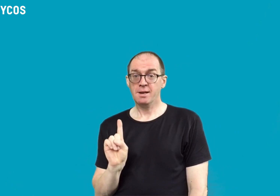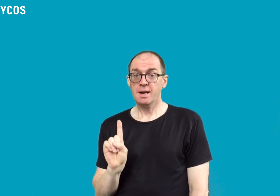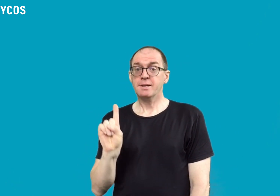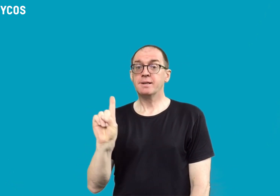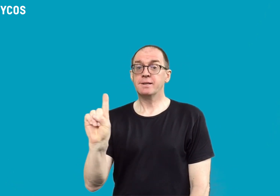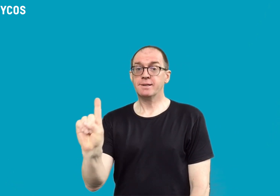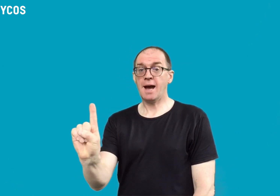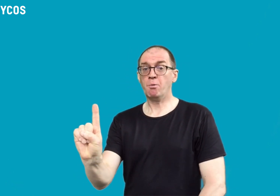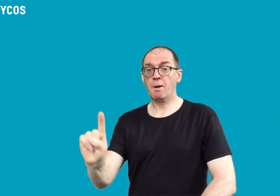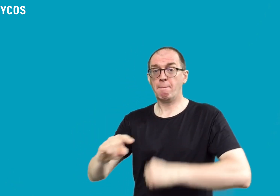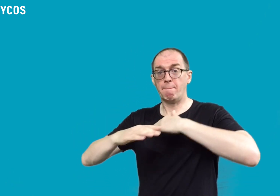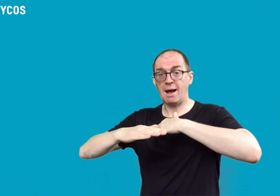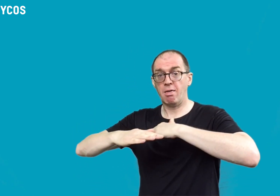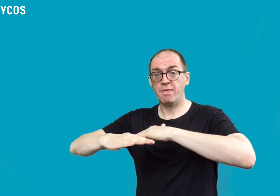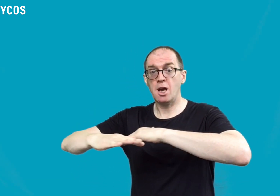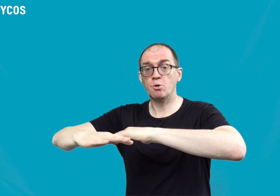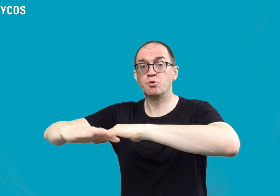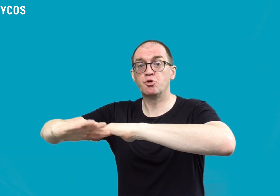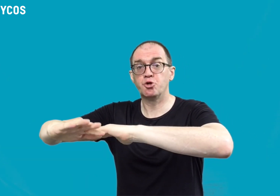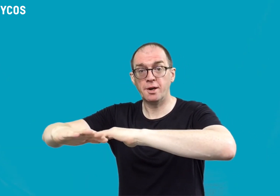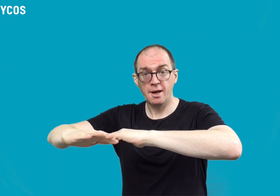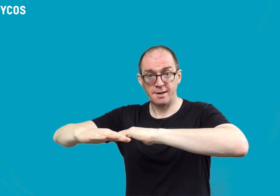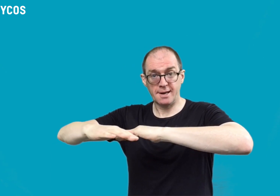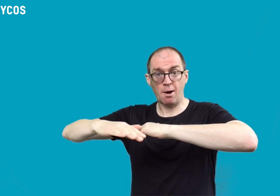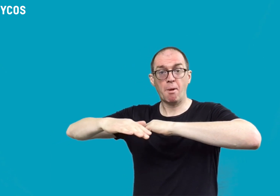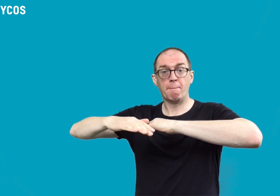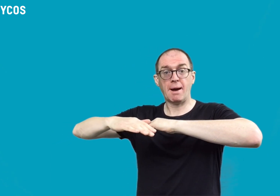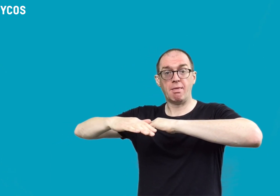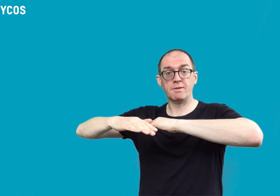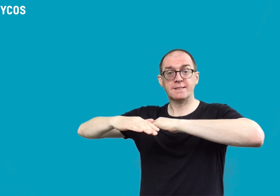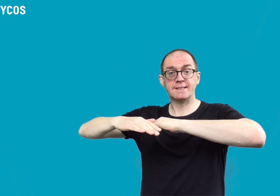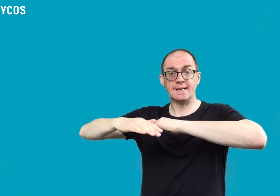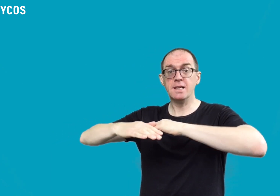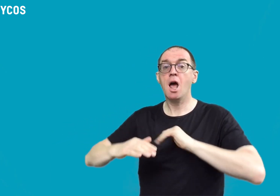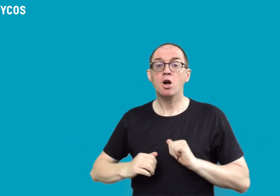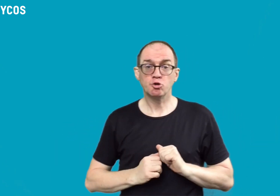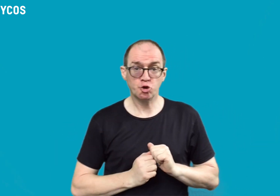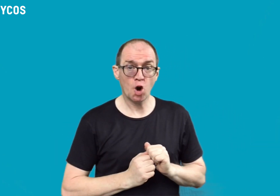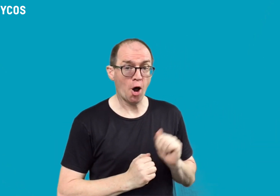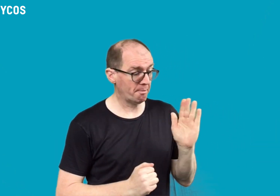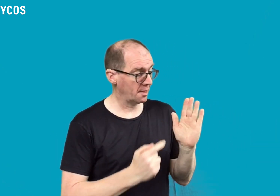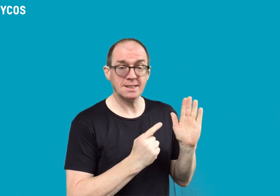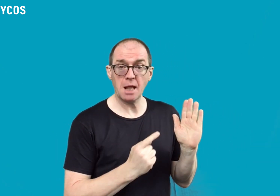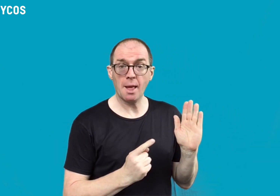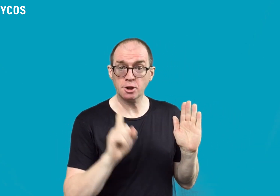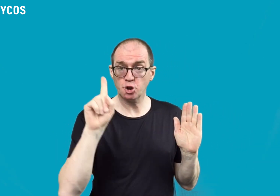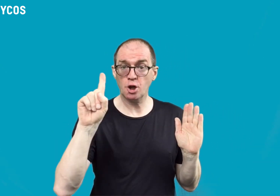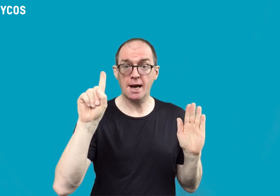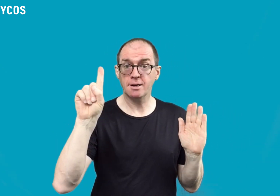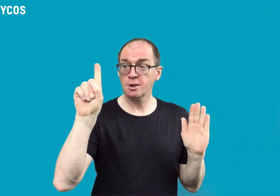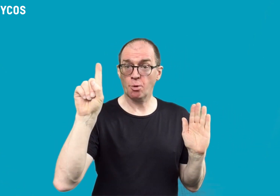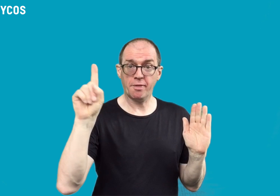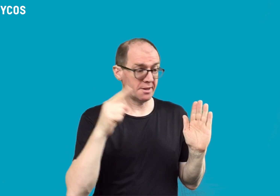I'm down by the ocean, down by the sea. John, this is the letter